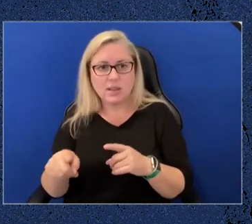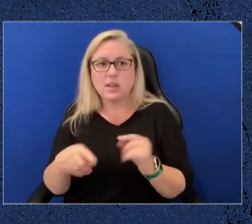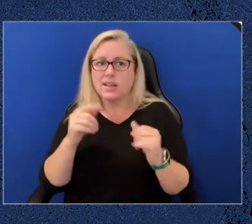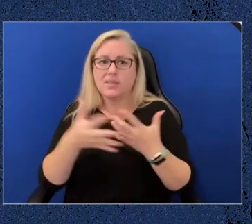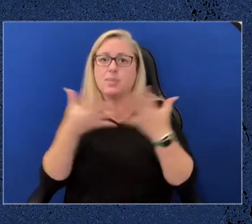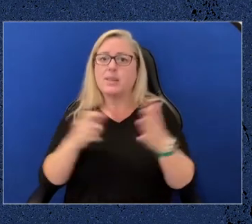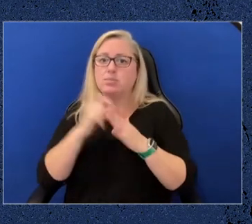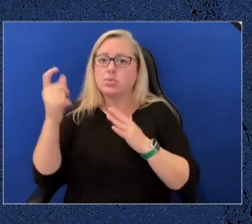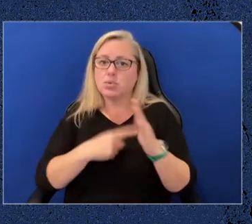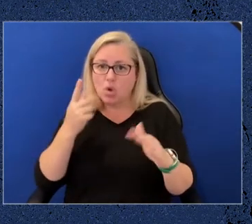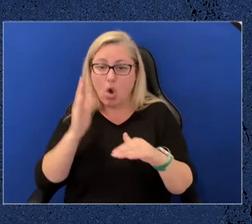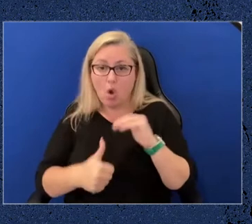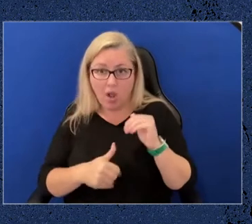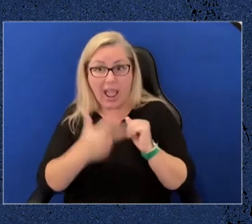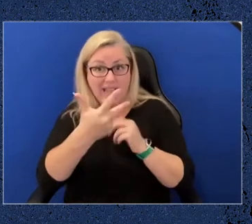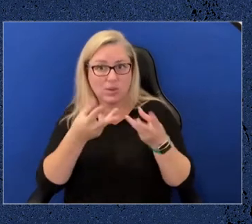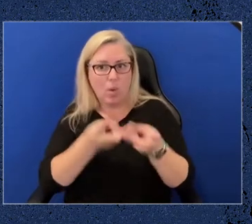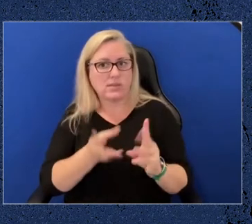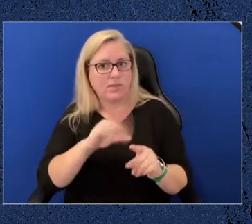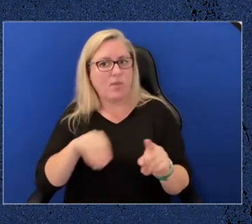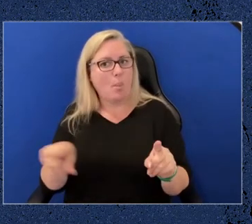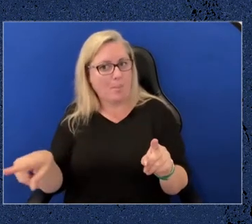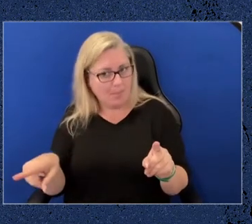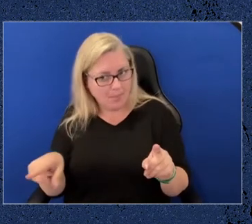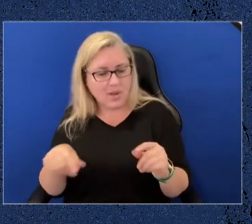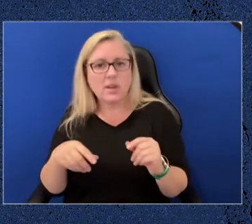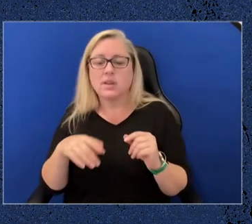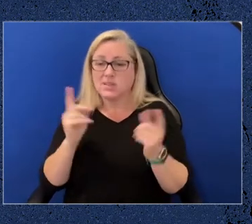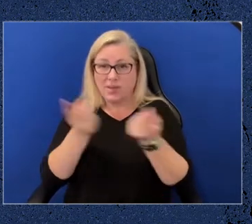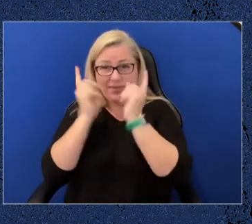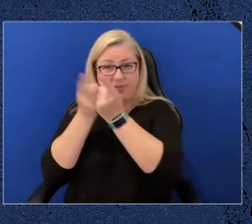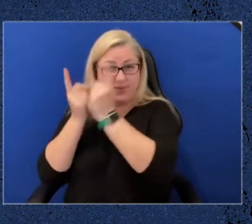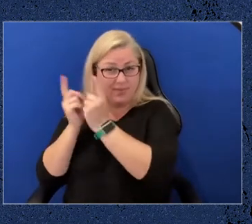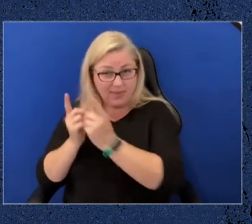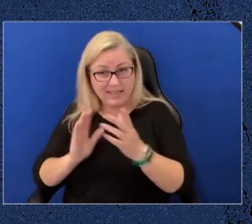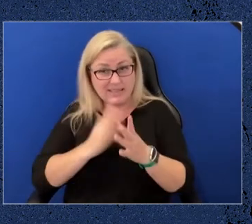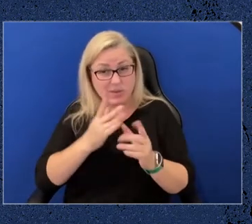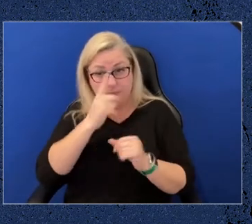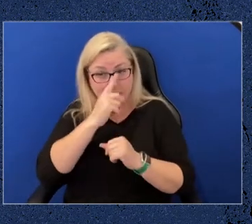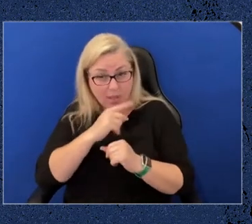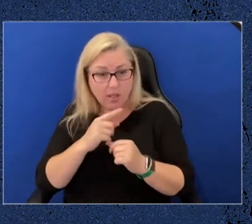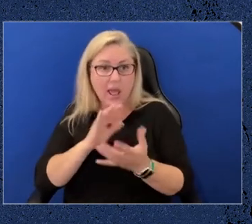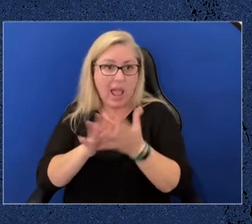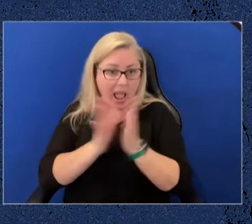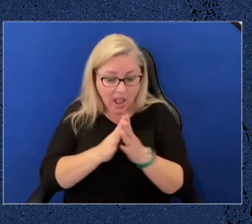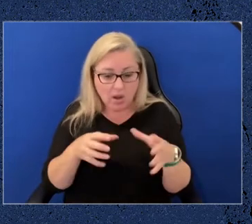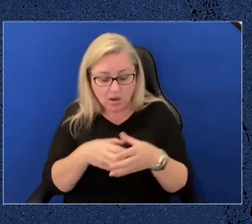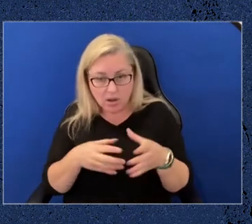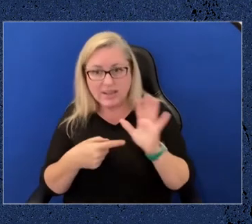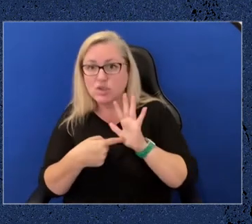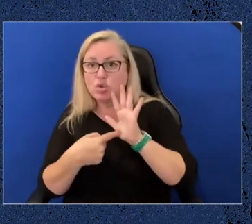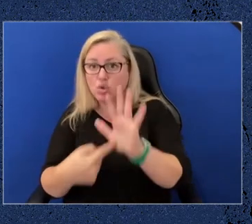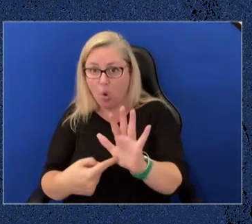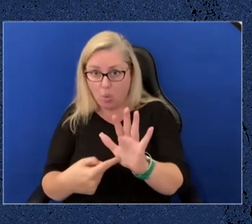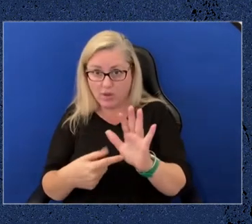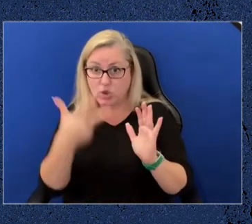Indigenous pedagogy, and Eight Ways is what came out of it. And so there's a bunch of different Indigenous peoples and Indigenous ways of being reflected, but basically there are 8 ways